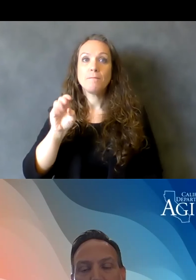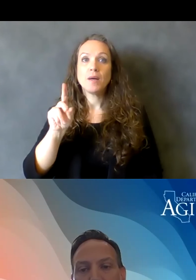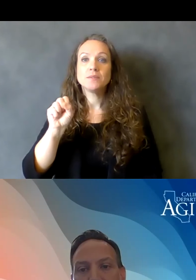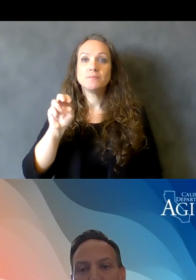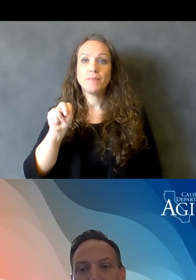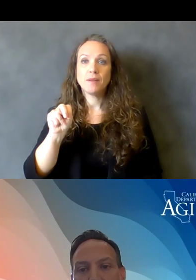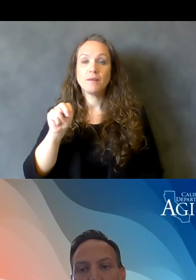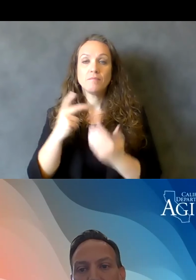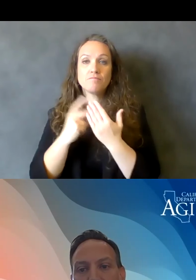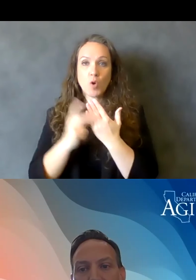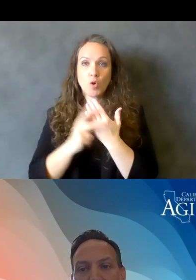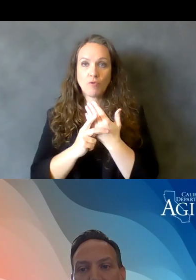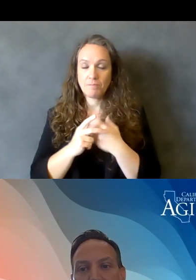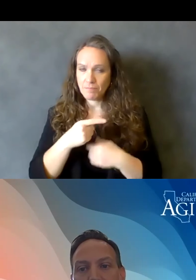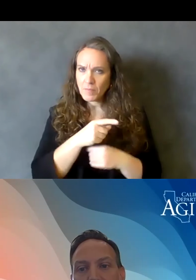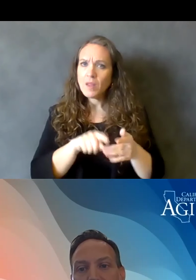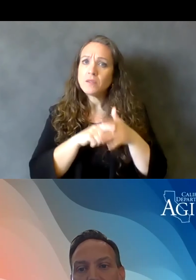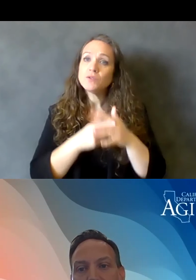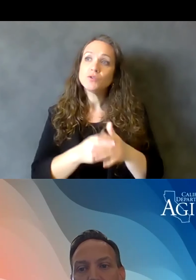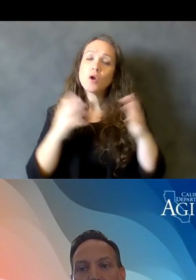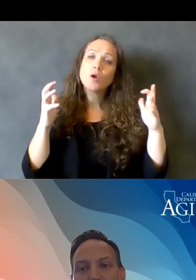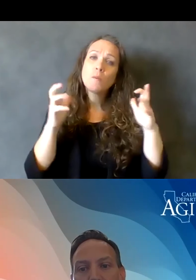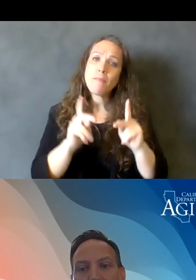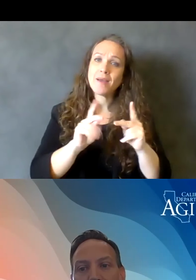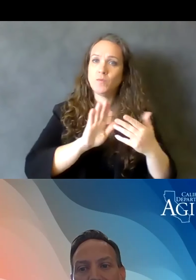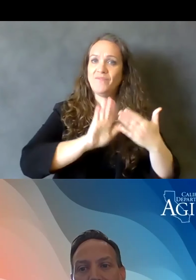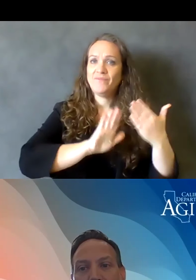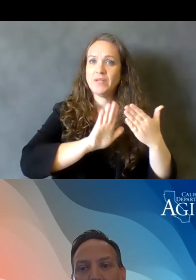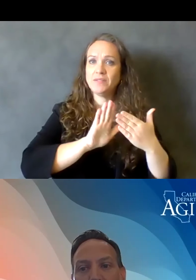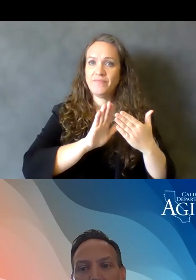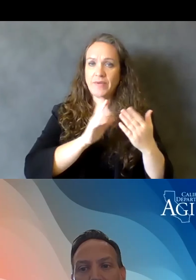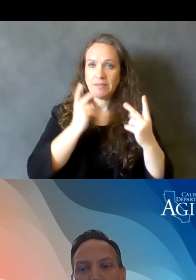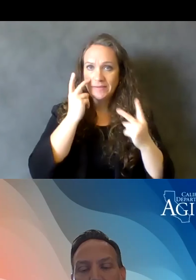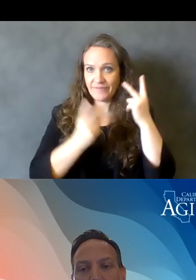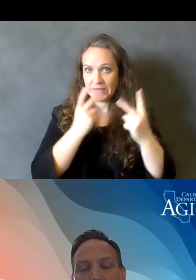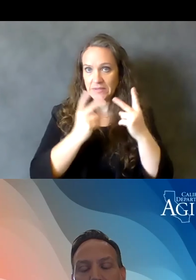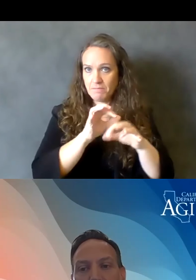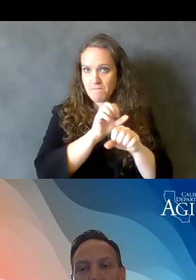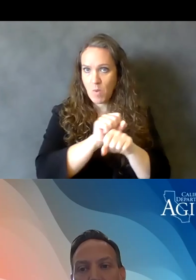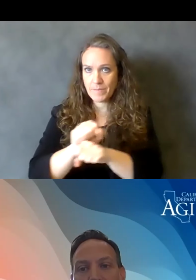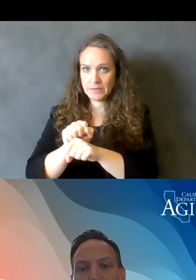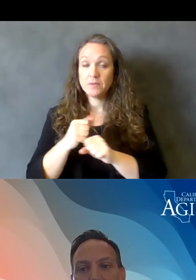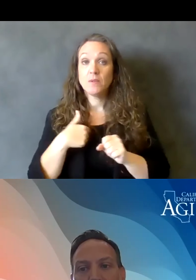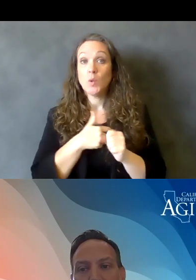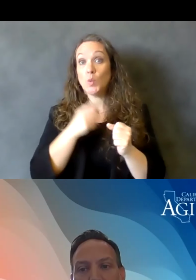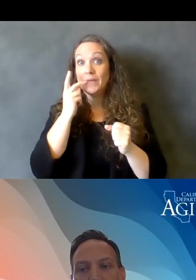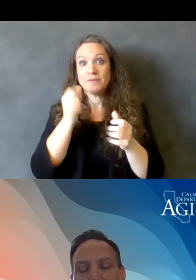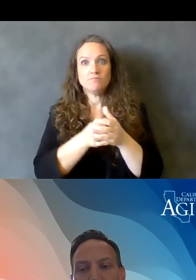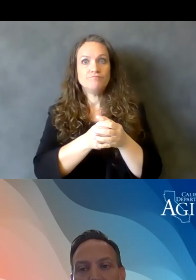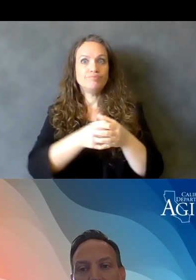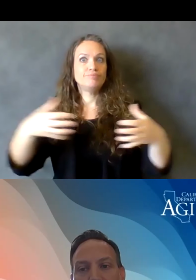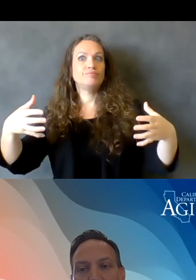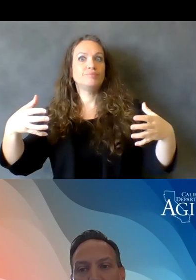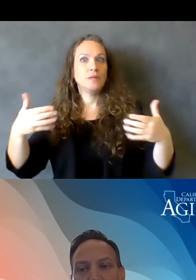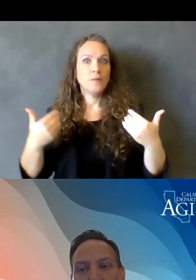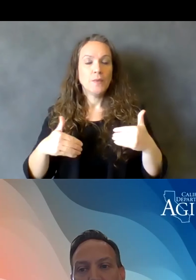ombudsman programs had started to resume in-person visits. And we've seen really great growth in the number of visits,